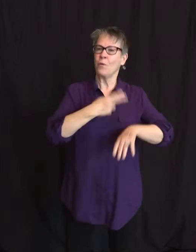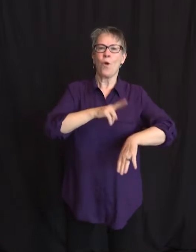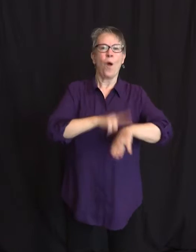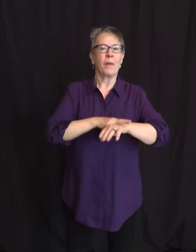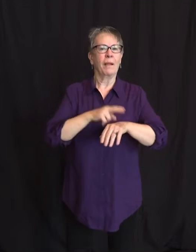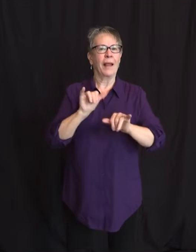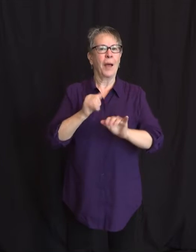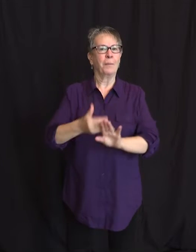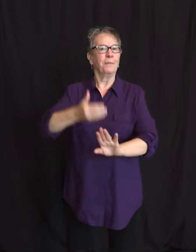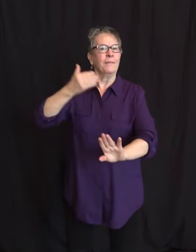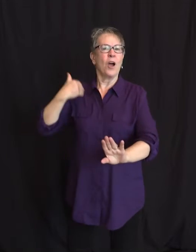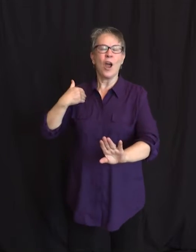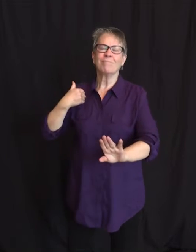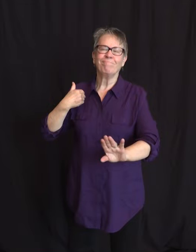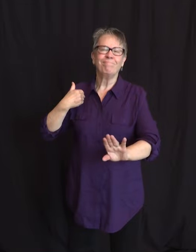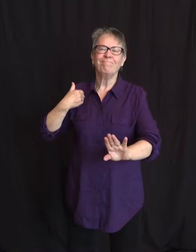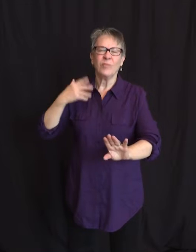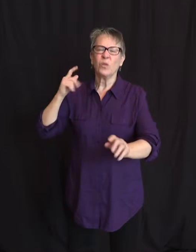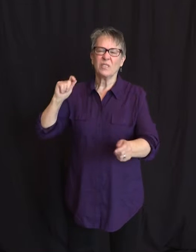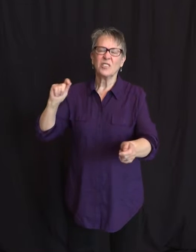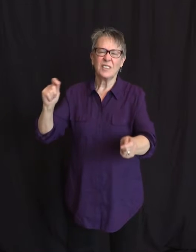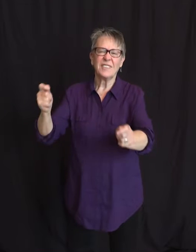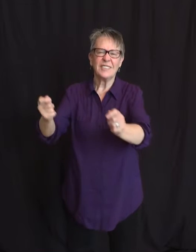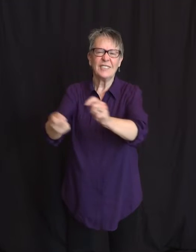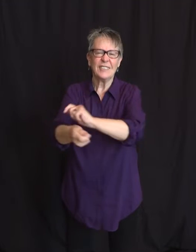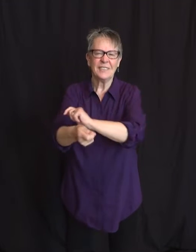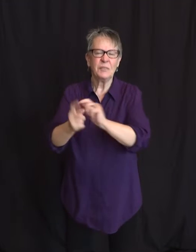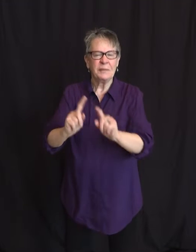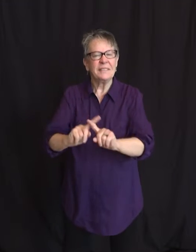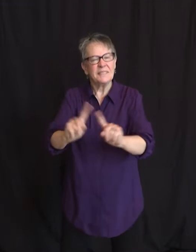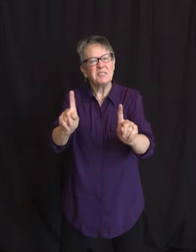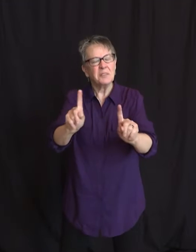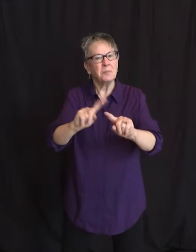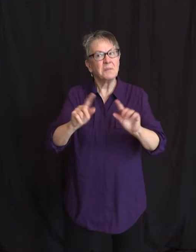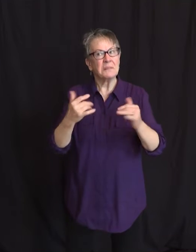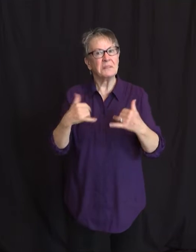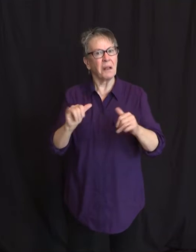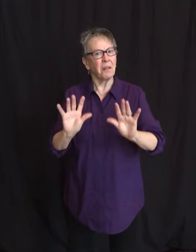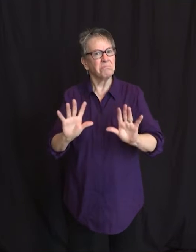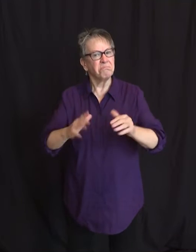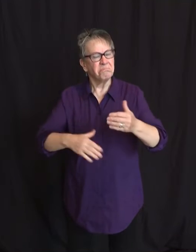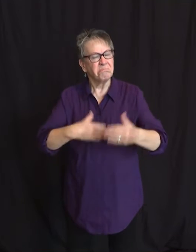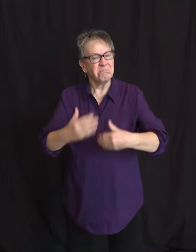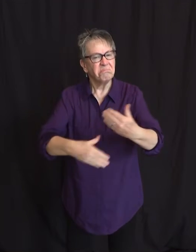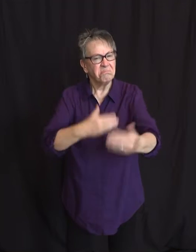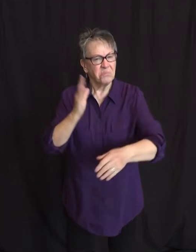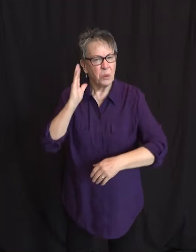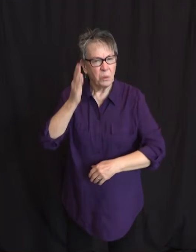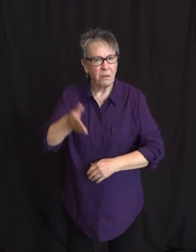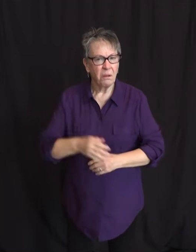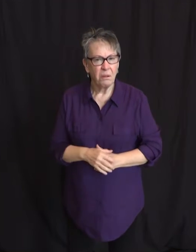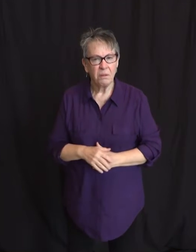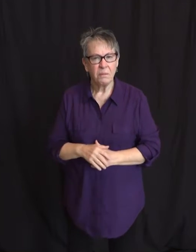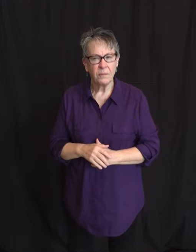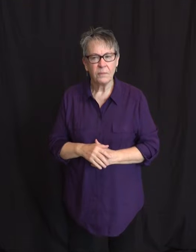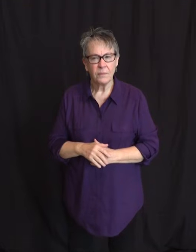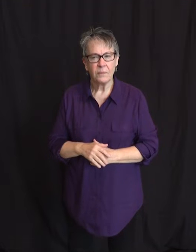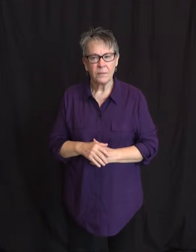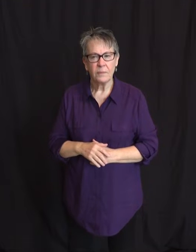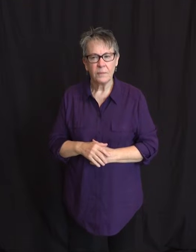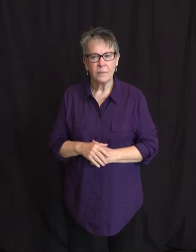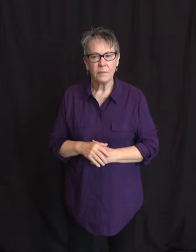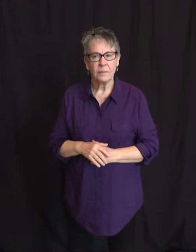some of the cities, you will see that people already are beginning to reorient themselves